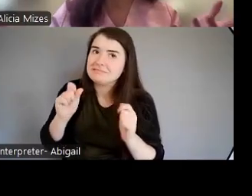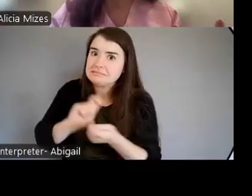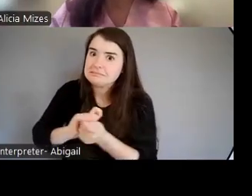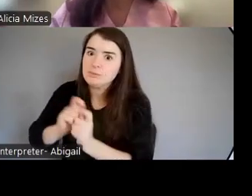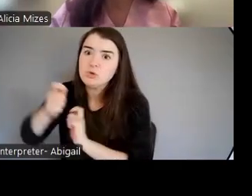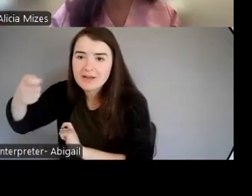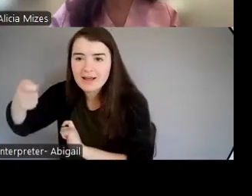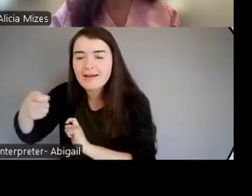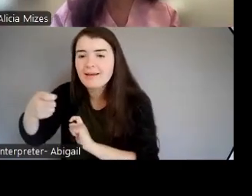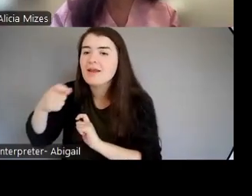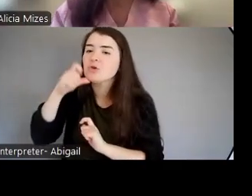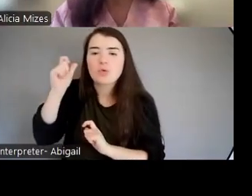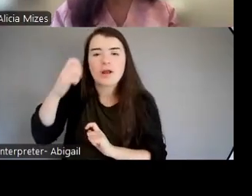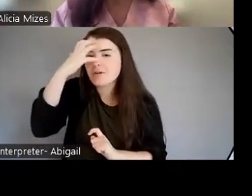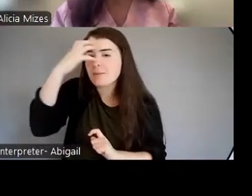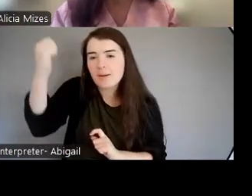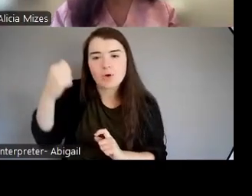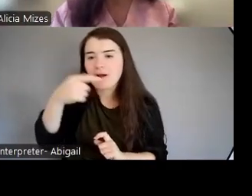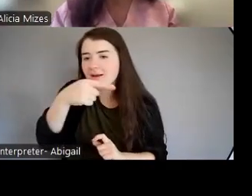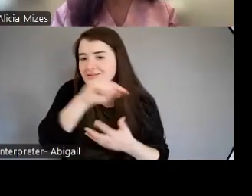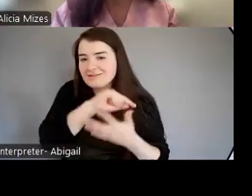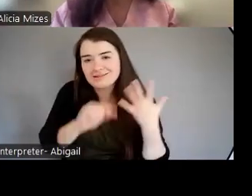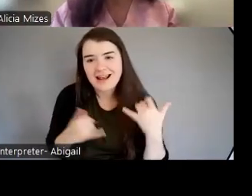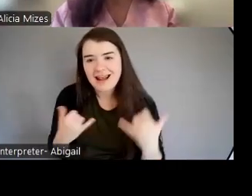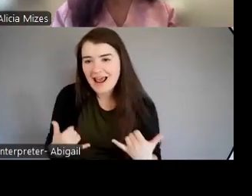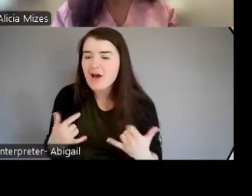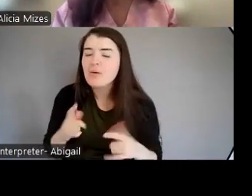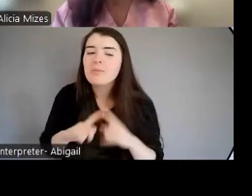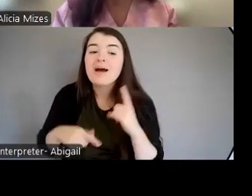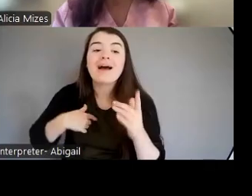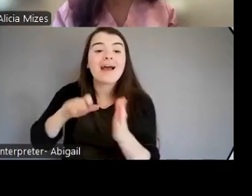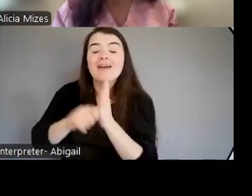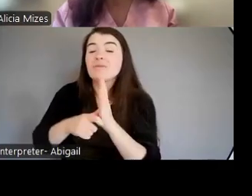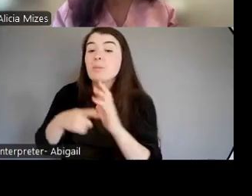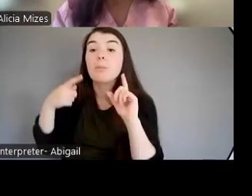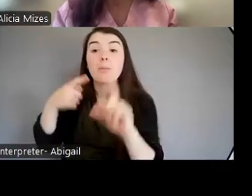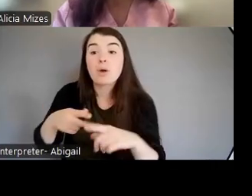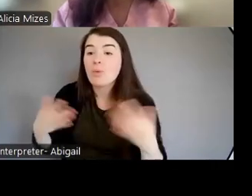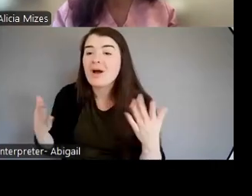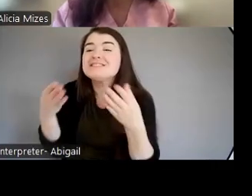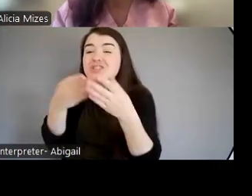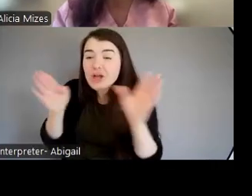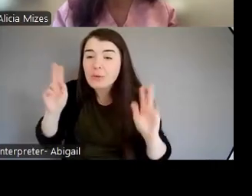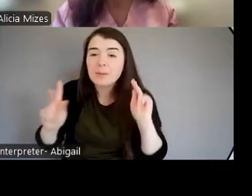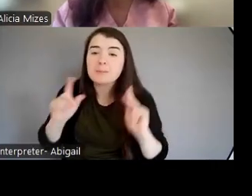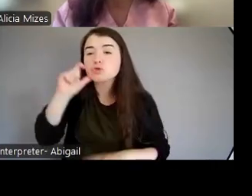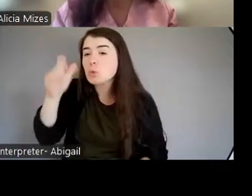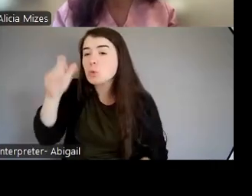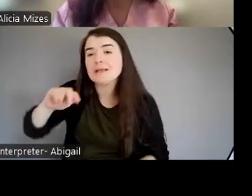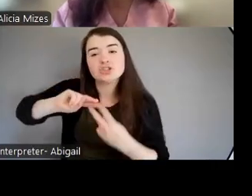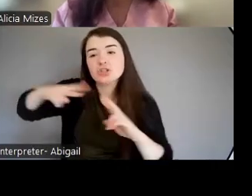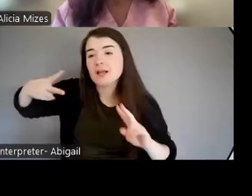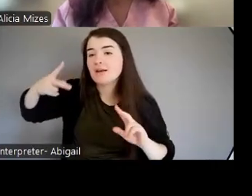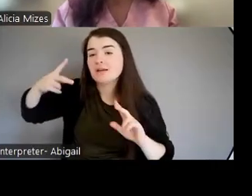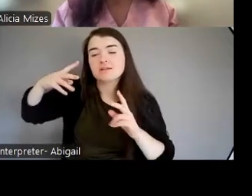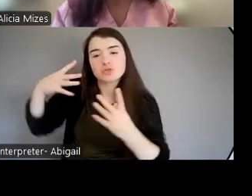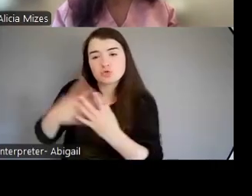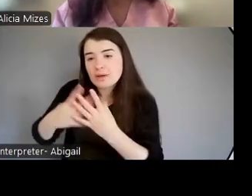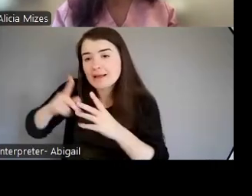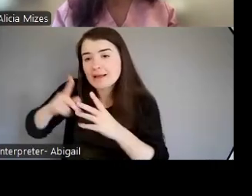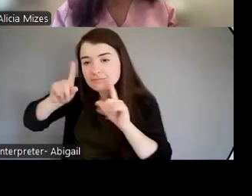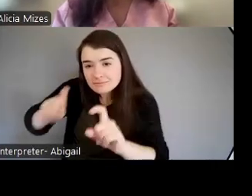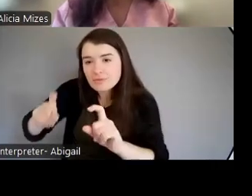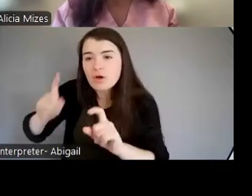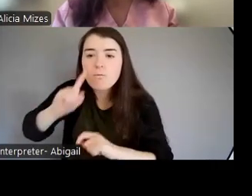means, have anyone memorize this right now. And again, the thing I want to emphasize again is that the general public does not need genetic screening for skin cancer. If you